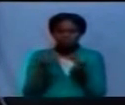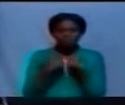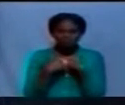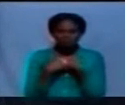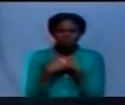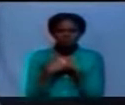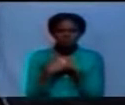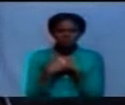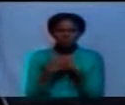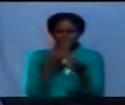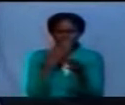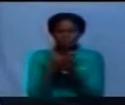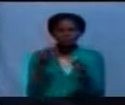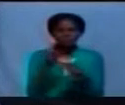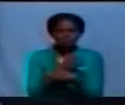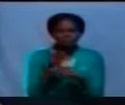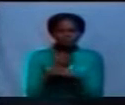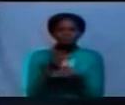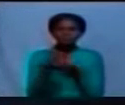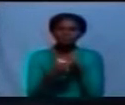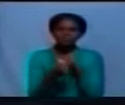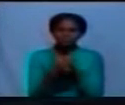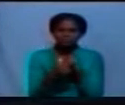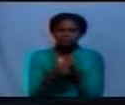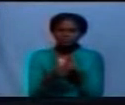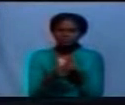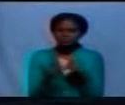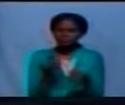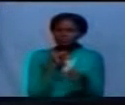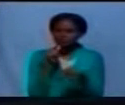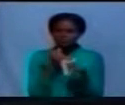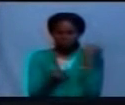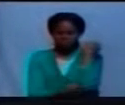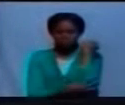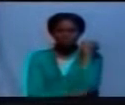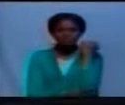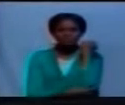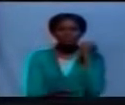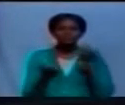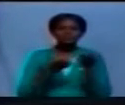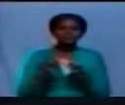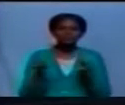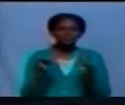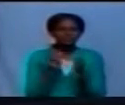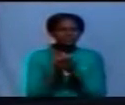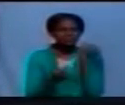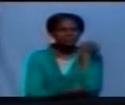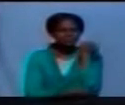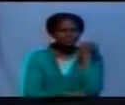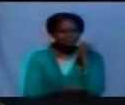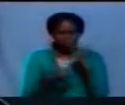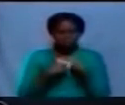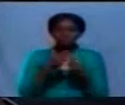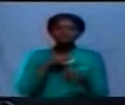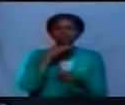it's a sign of good business anyway. That means that bank is... Not a sign of poor service? Not necessarily. It means that bank has got enough customers to